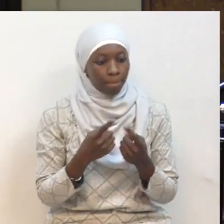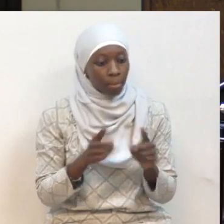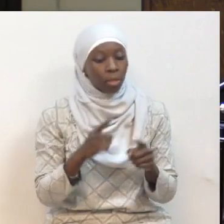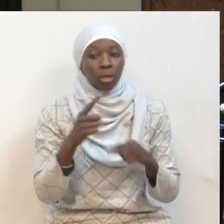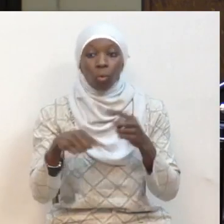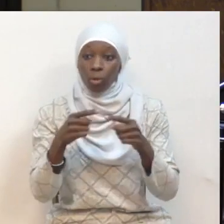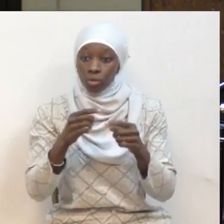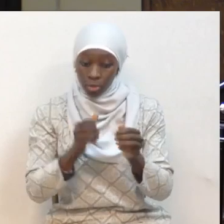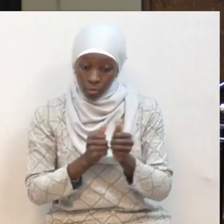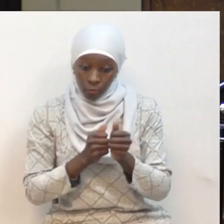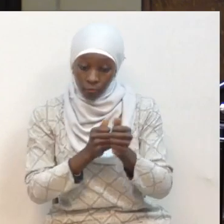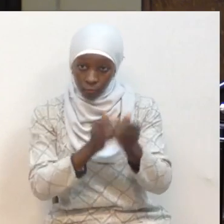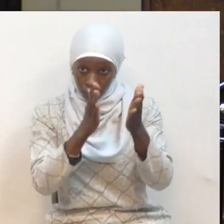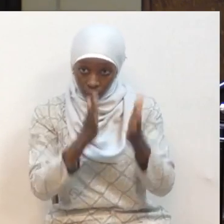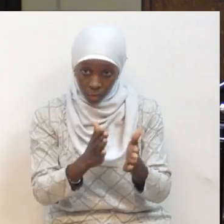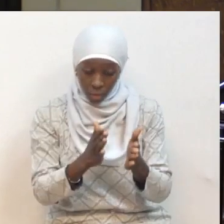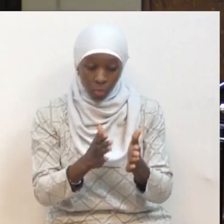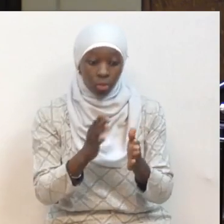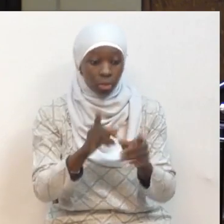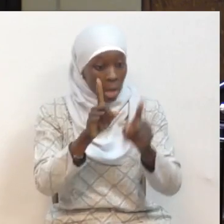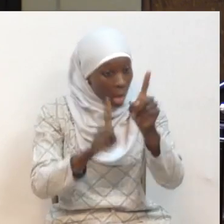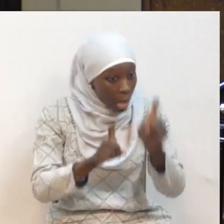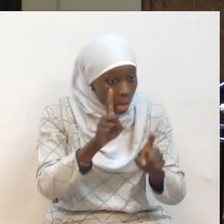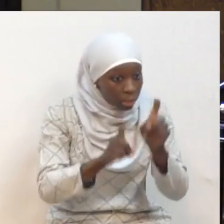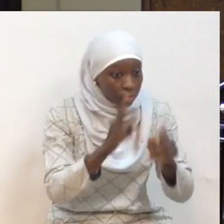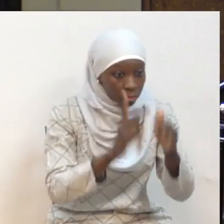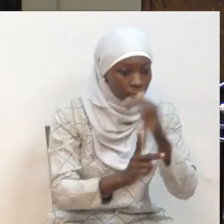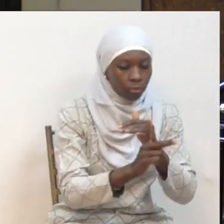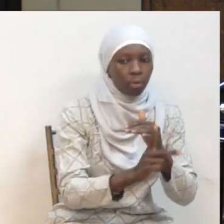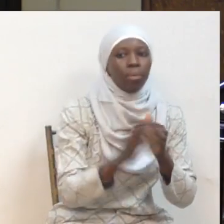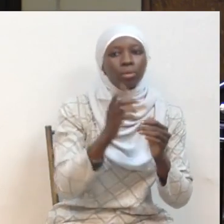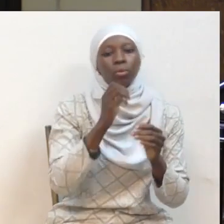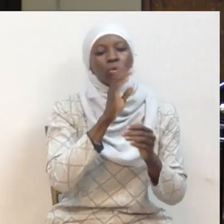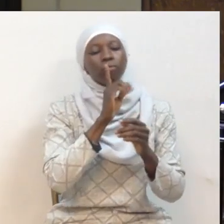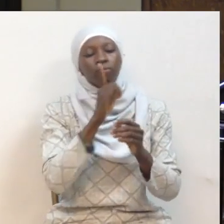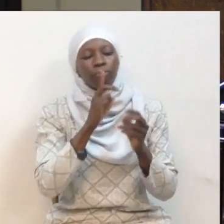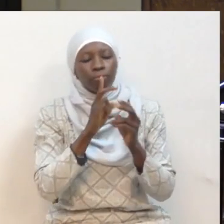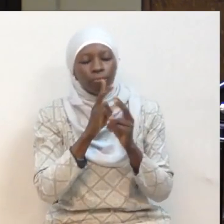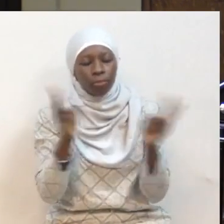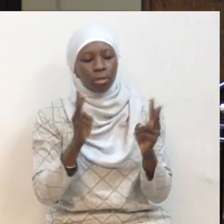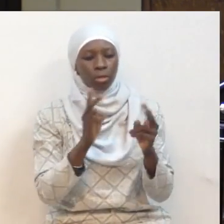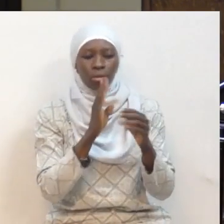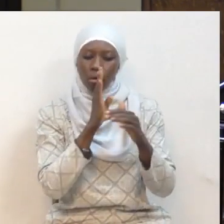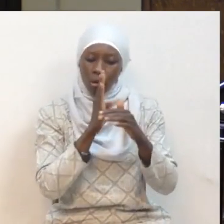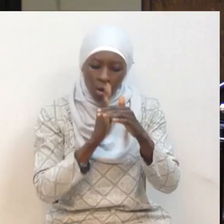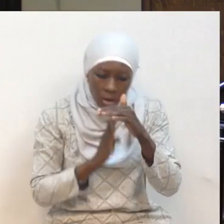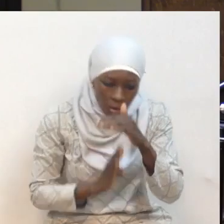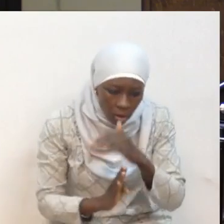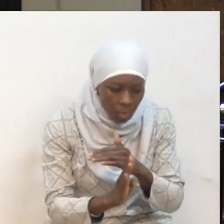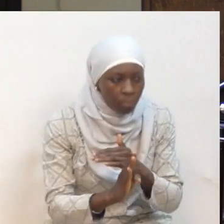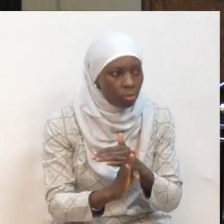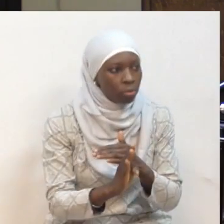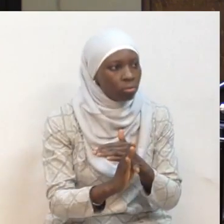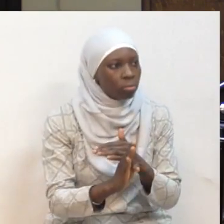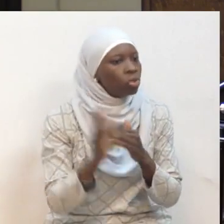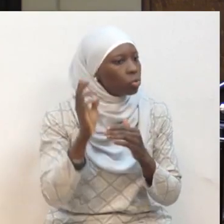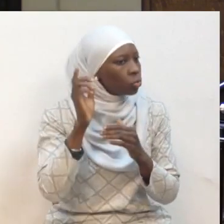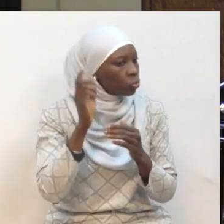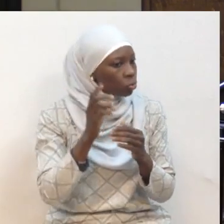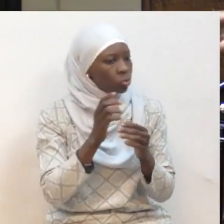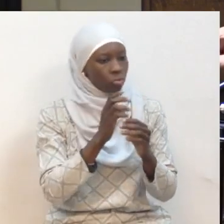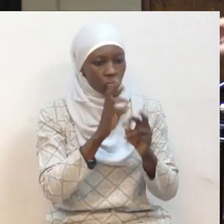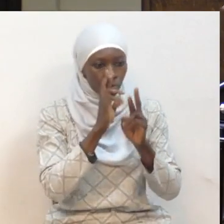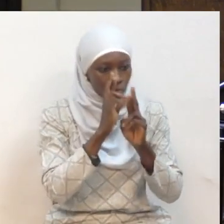they asked, and he was humble enough to listen to their criticism, which he himself